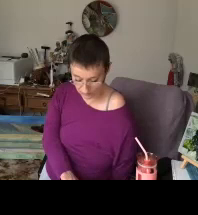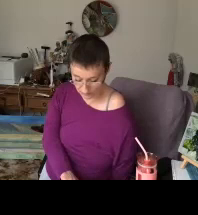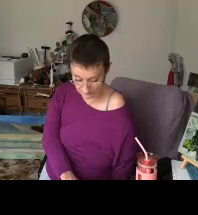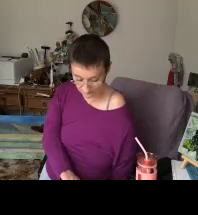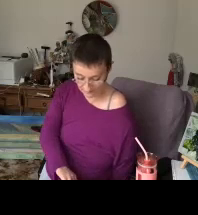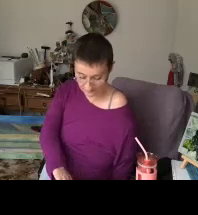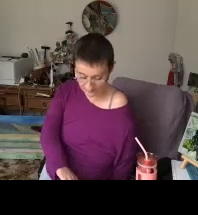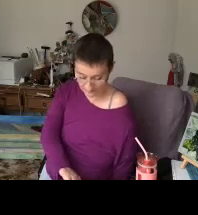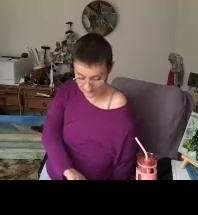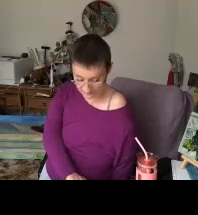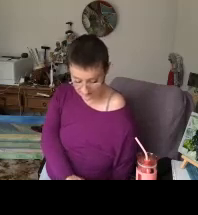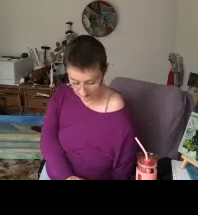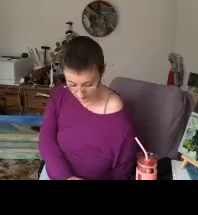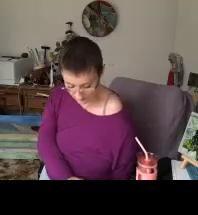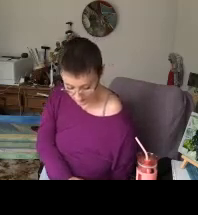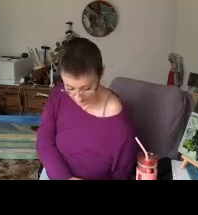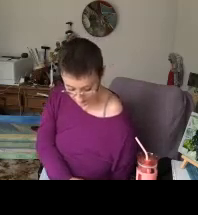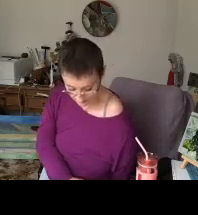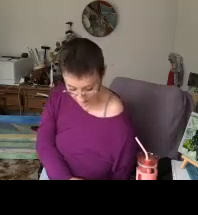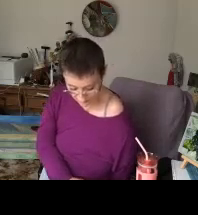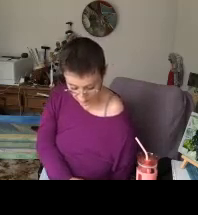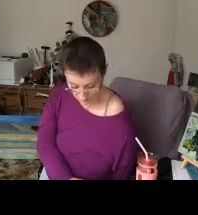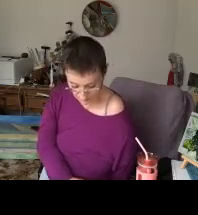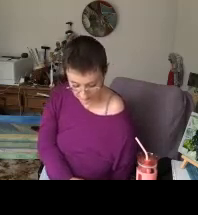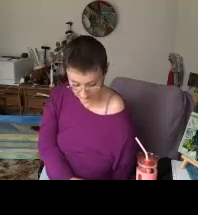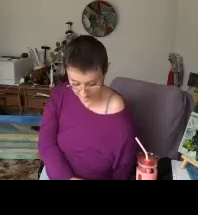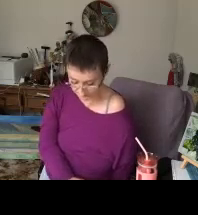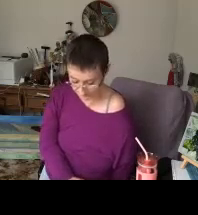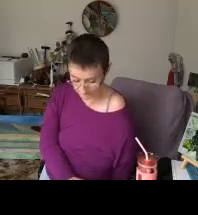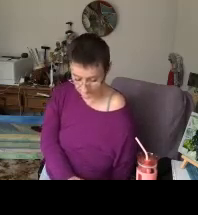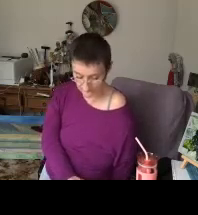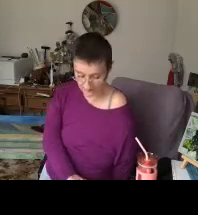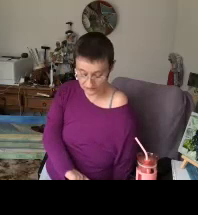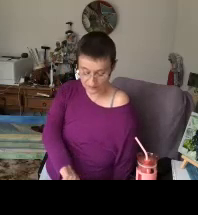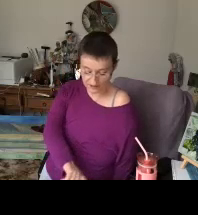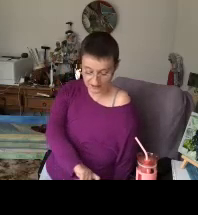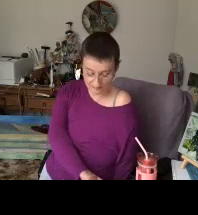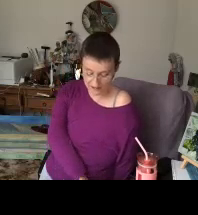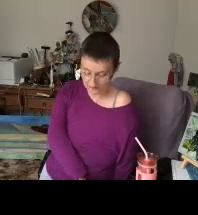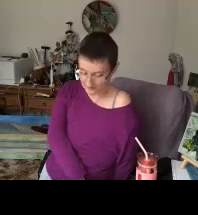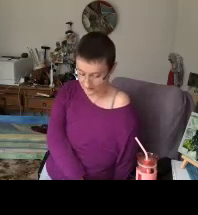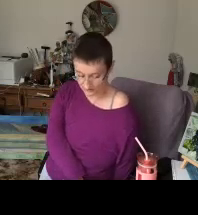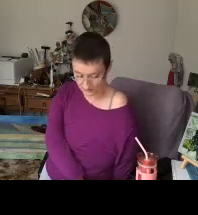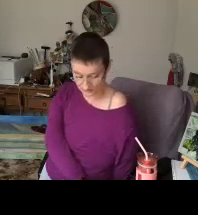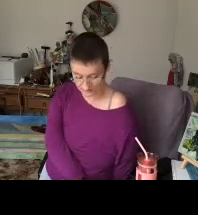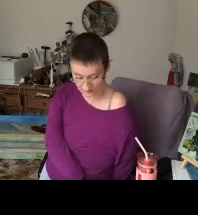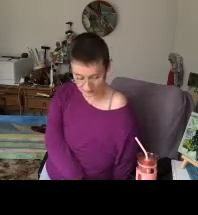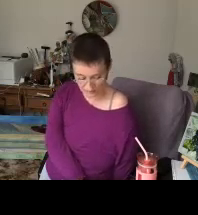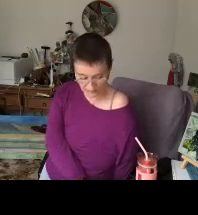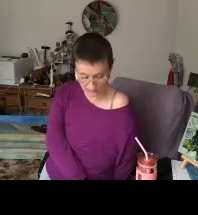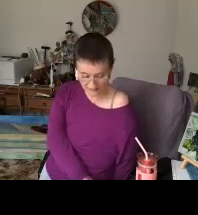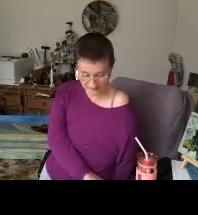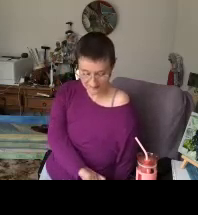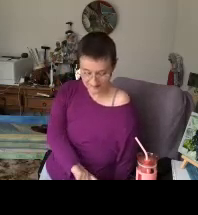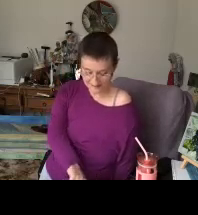Neil Baldwin, a learning disabled guy who used to be the kit man at Stoke City